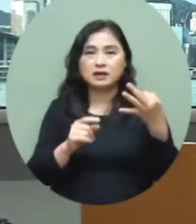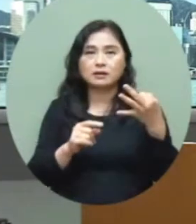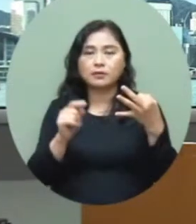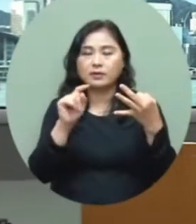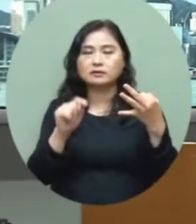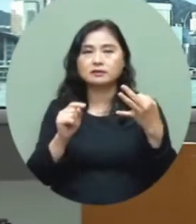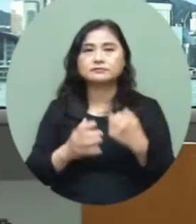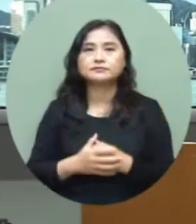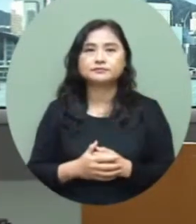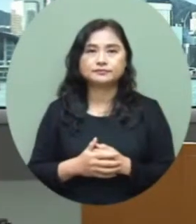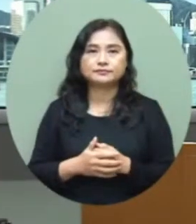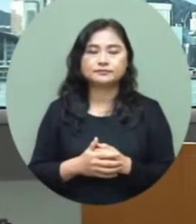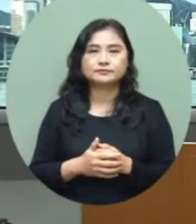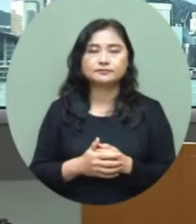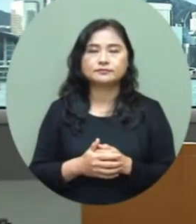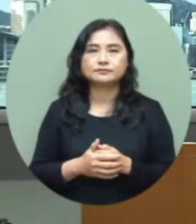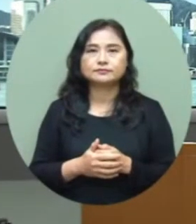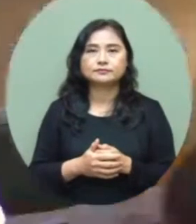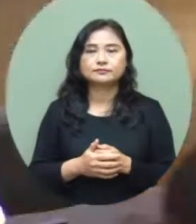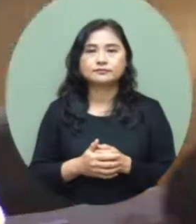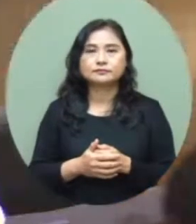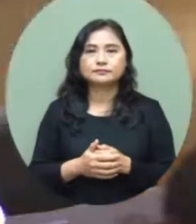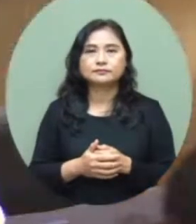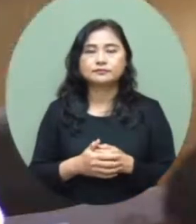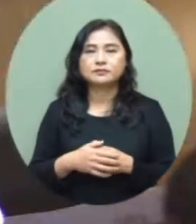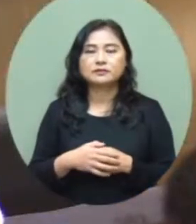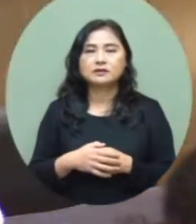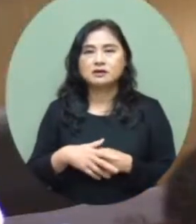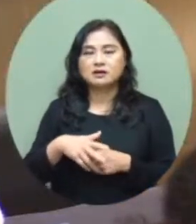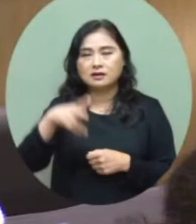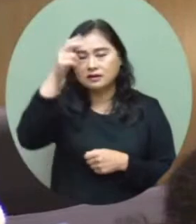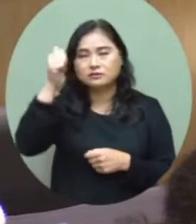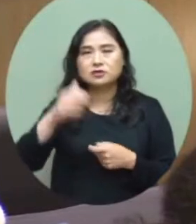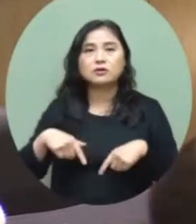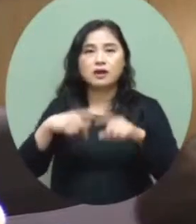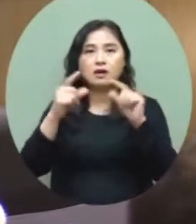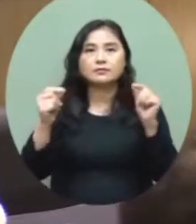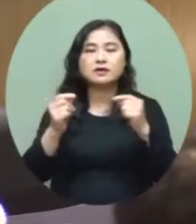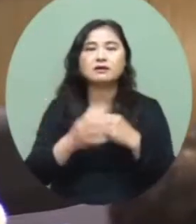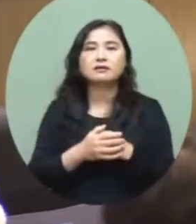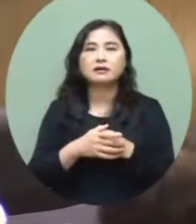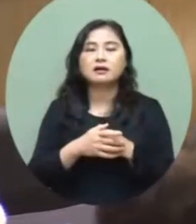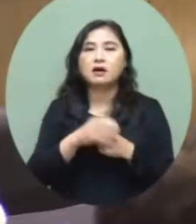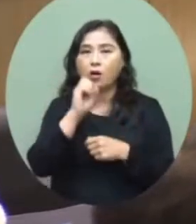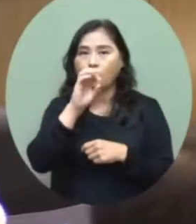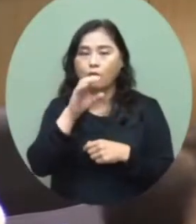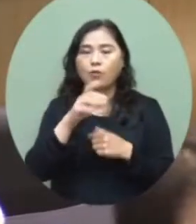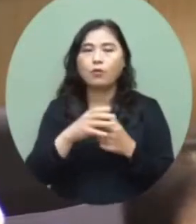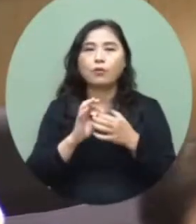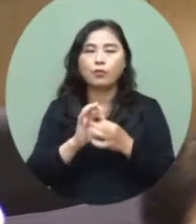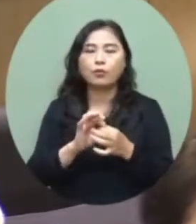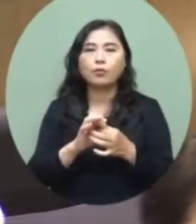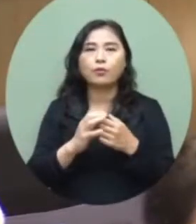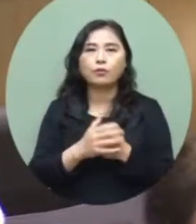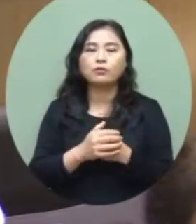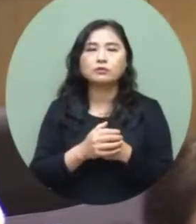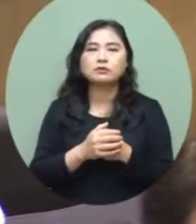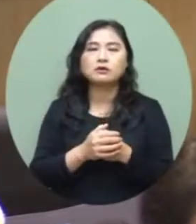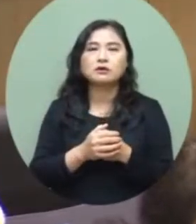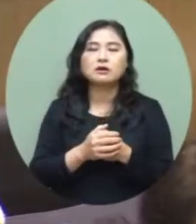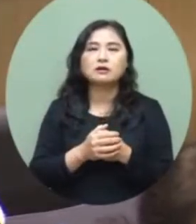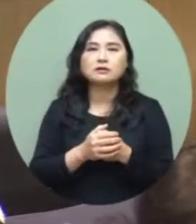because Chief Executive Carrie Lam said this morning about relaxing some of